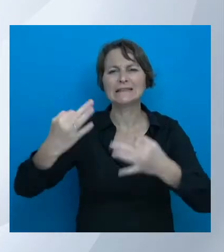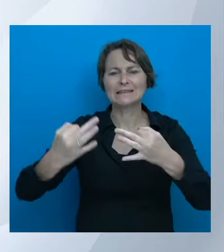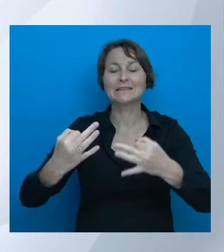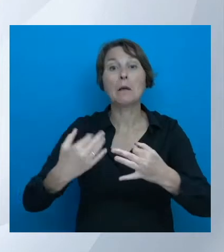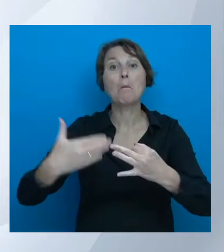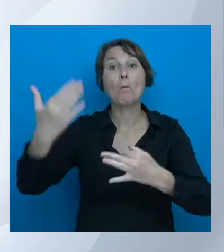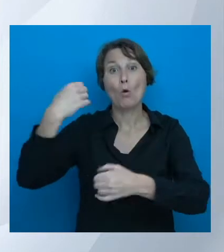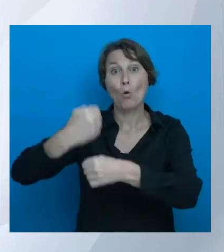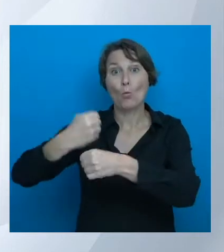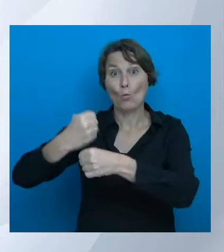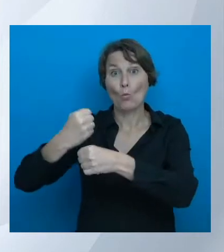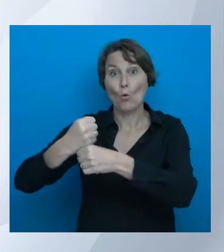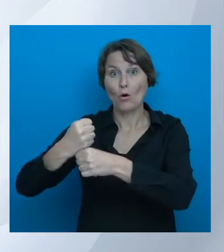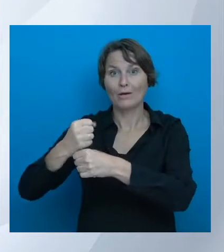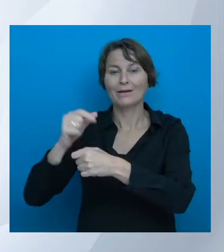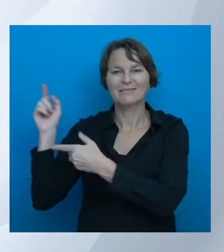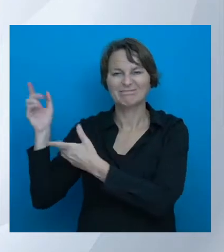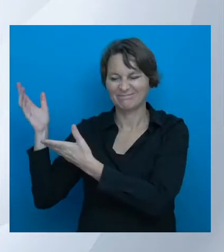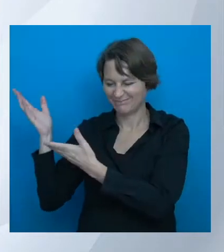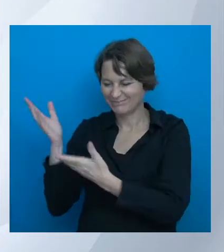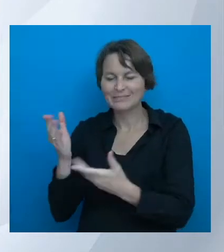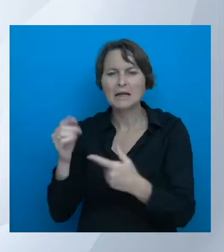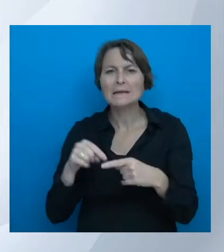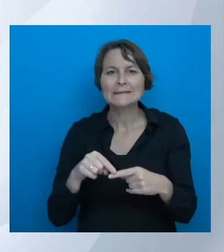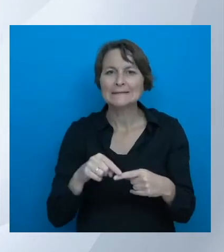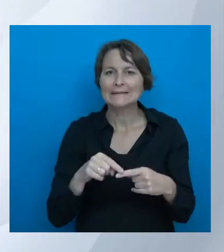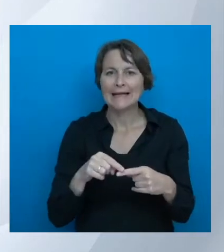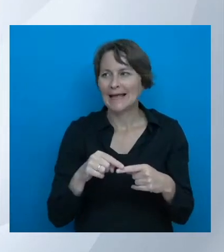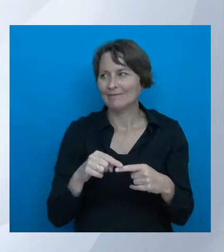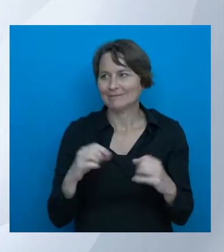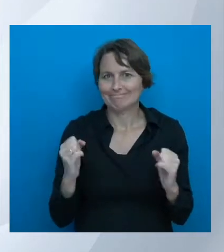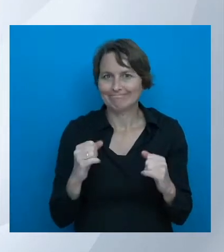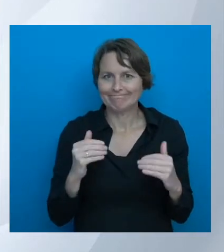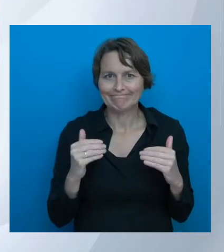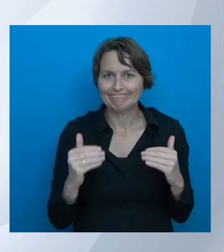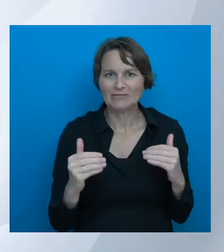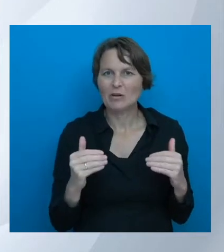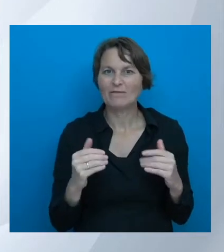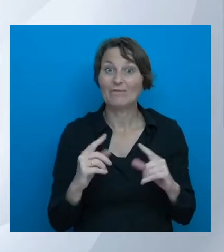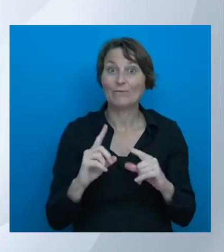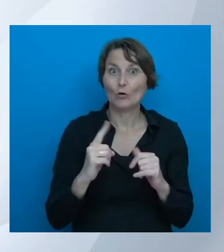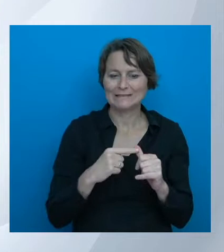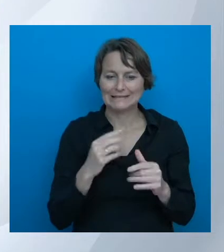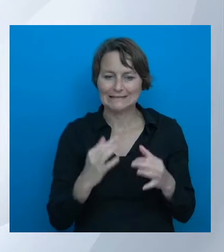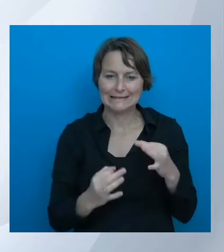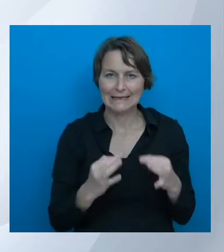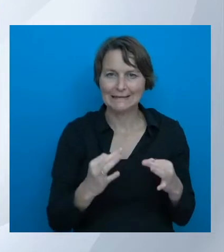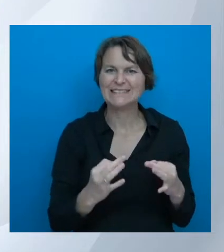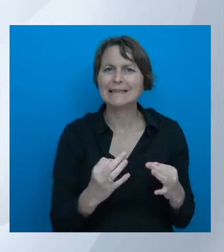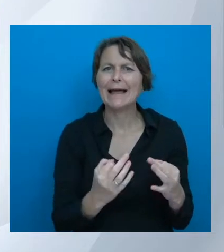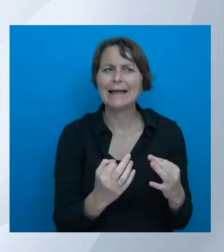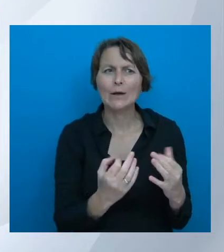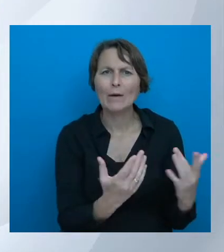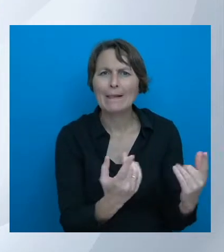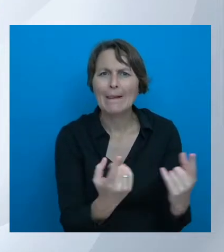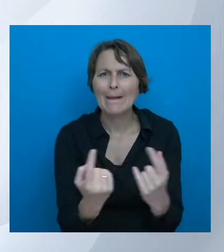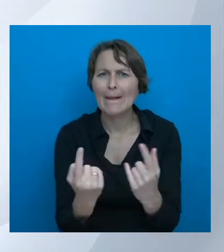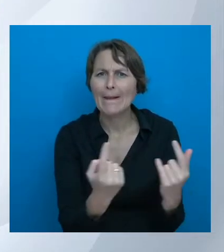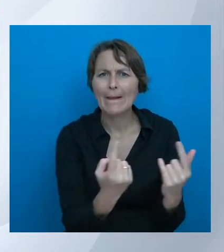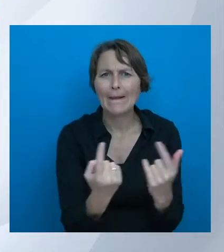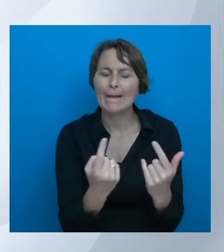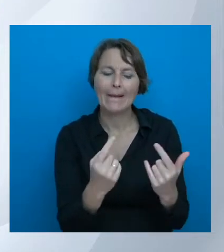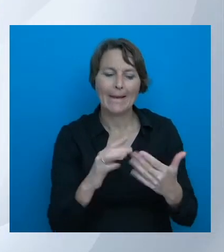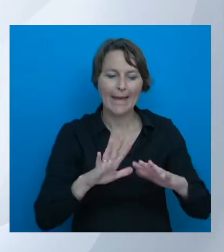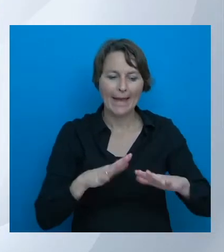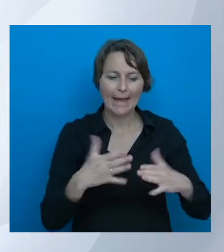Azure, but we didn't really have the go-ahead, so we had to do some experiments to get some answers to things. Mm-hmm. And it's just a little bit